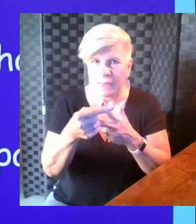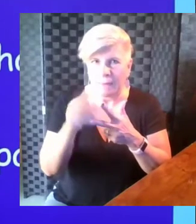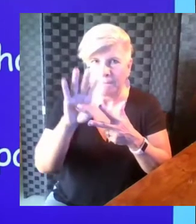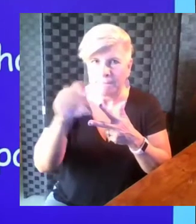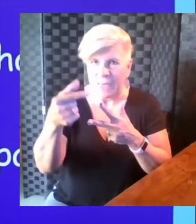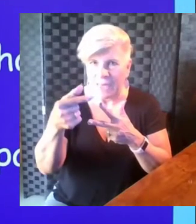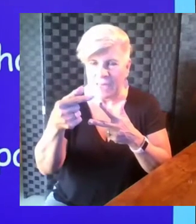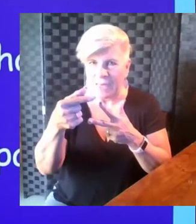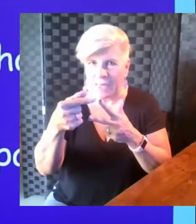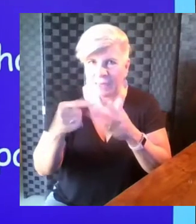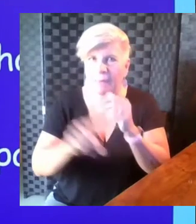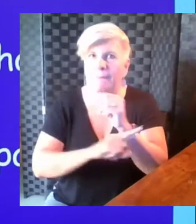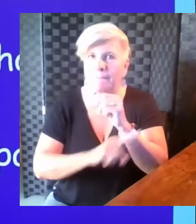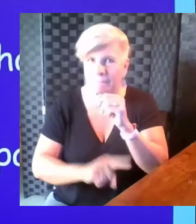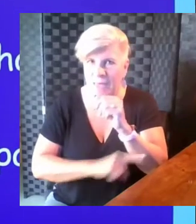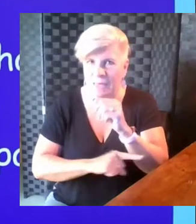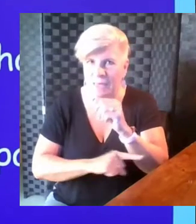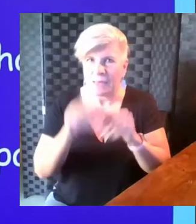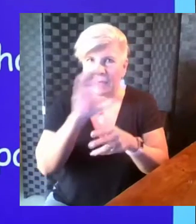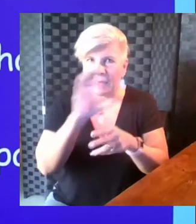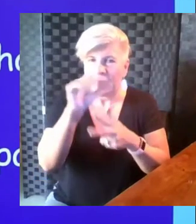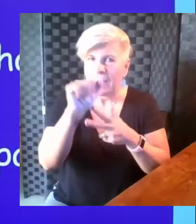Ba-a-g, bag.